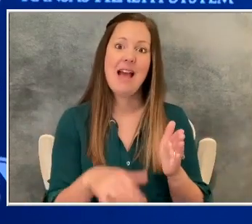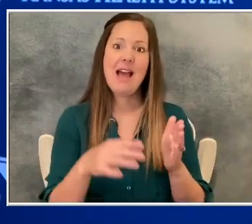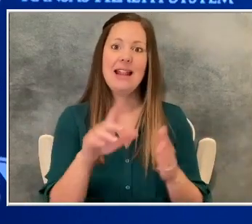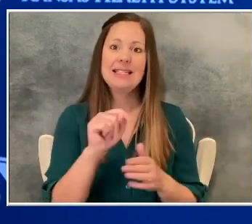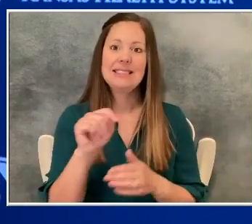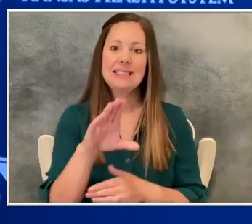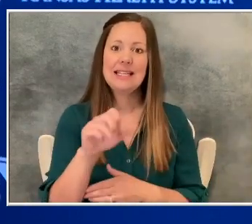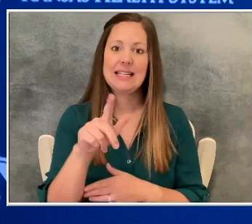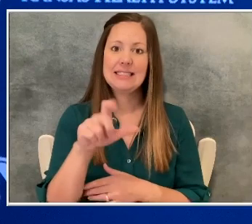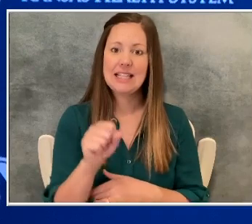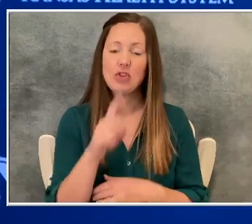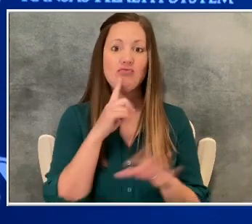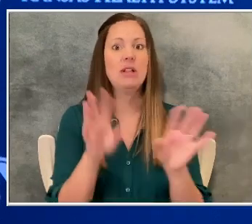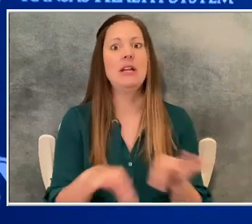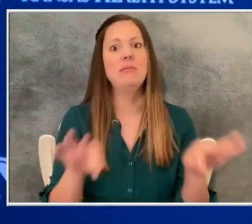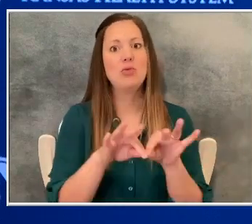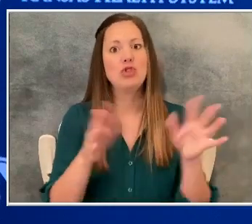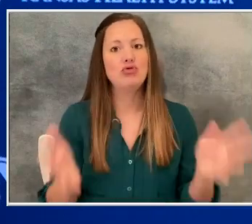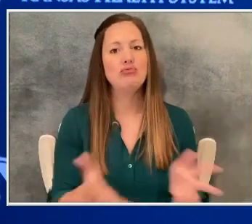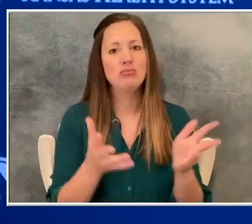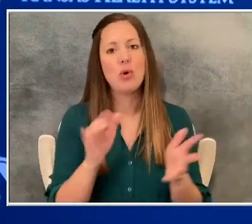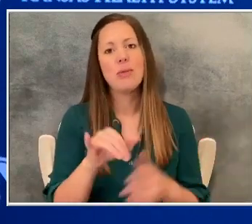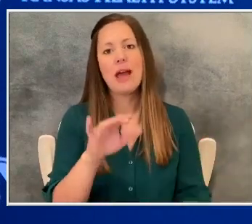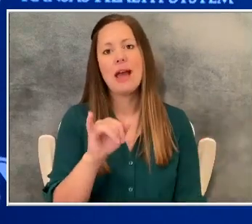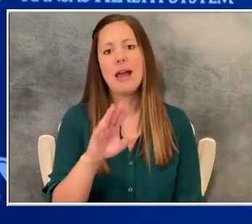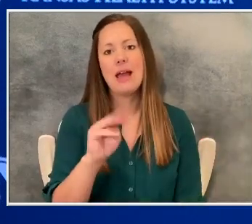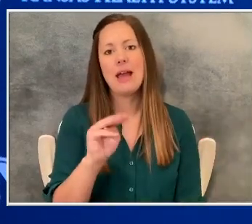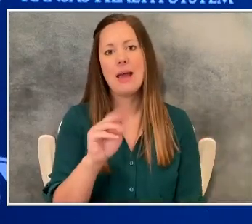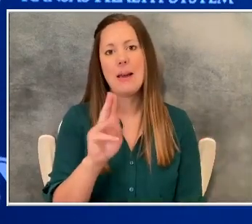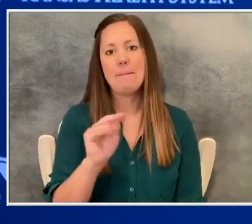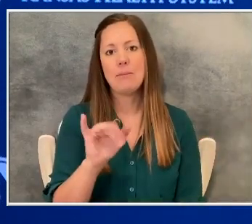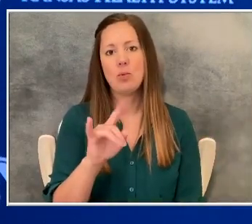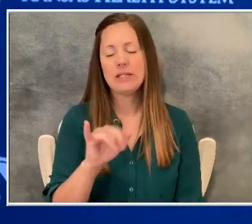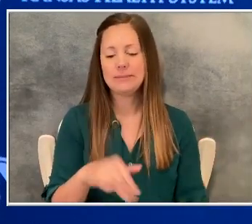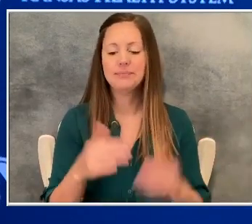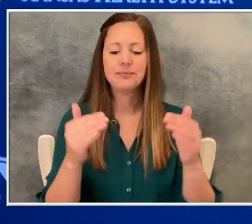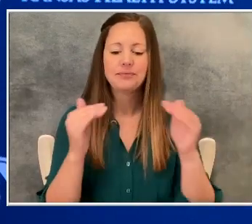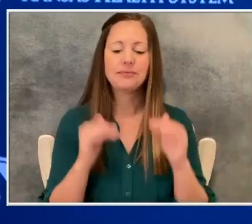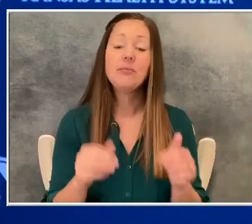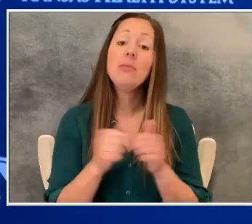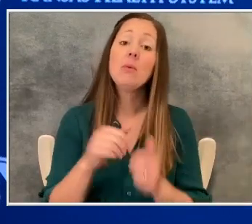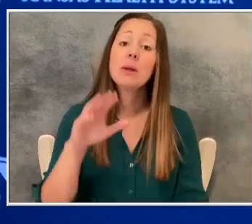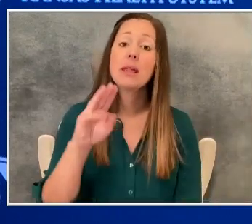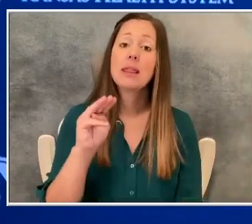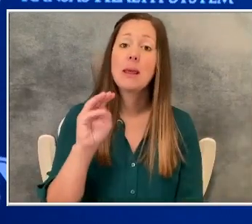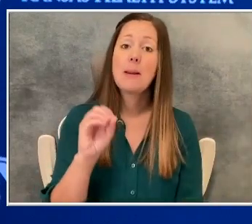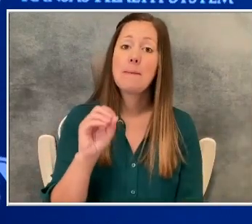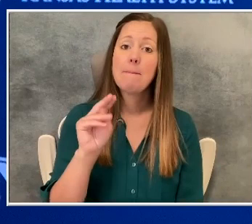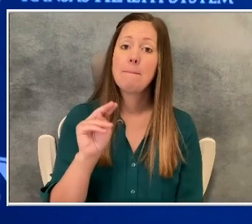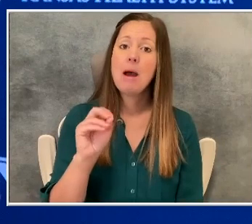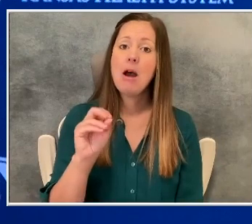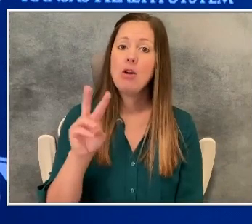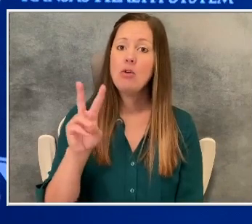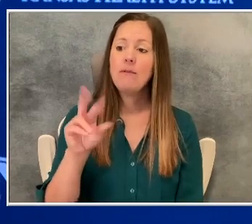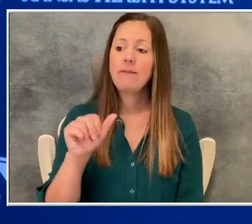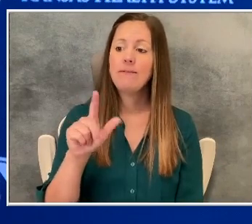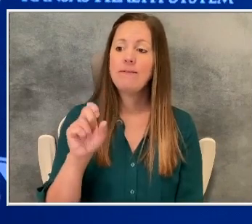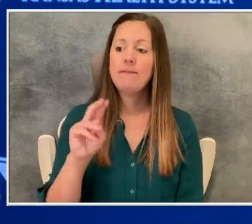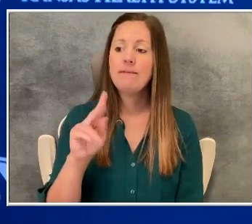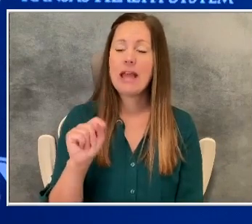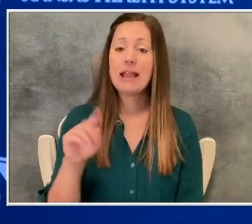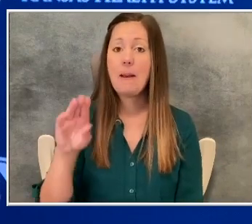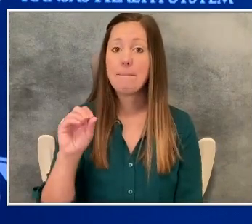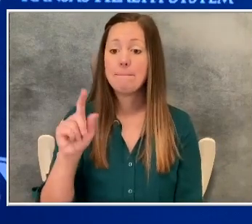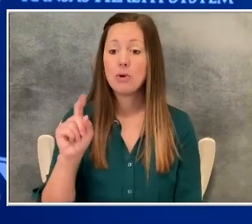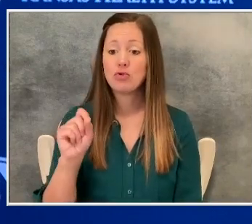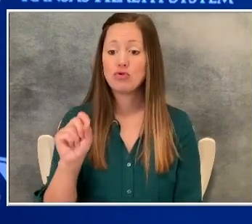very important. And as far as the new monovalent booster, just read something today. The latest information is that it should be out